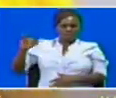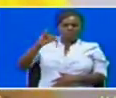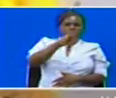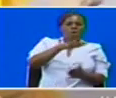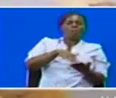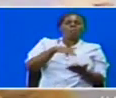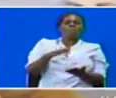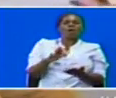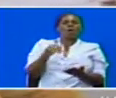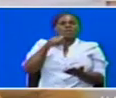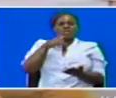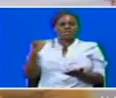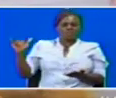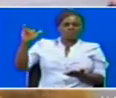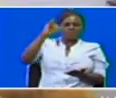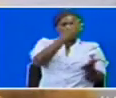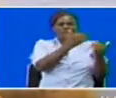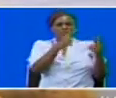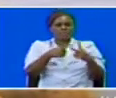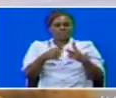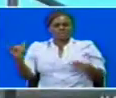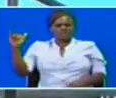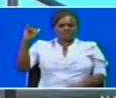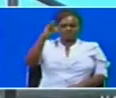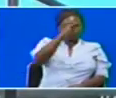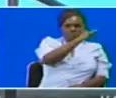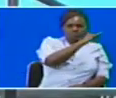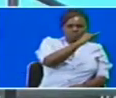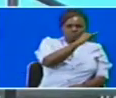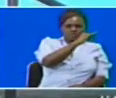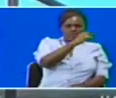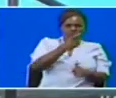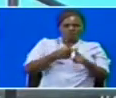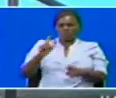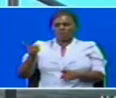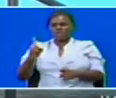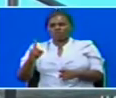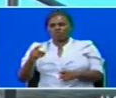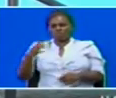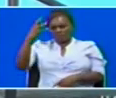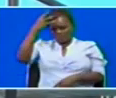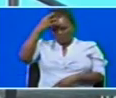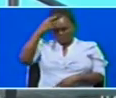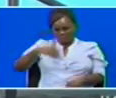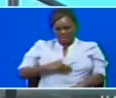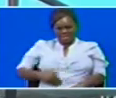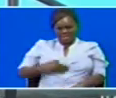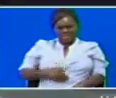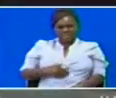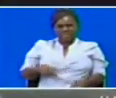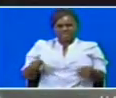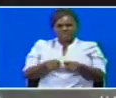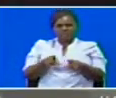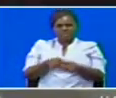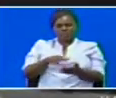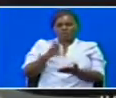region, where a new airline is expected to start plying the route from Wilson to Moi Malindi and Manda Airport to just increase